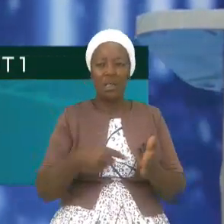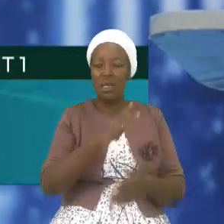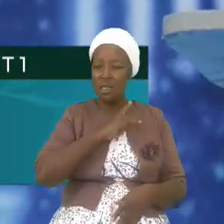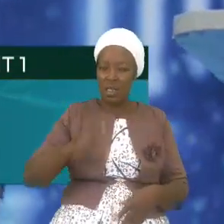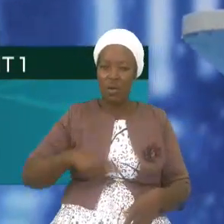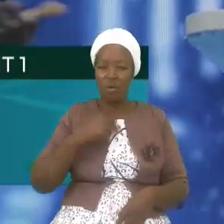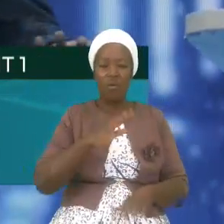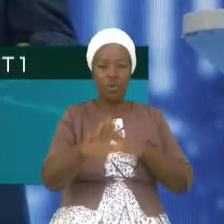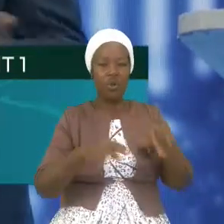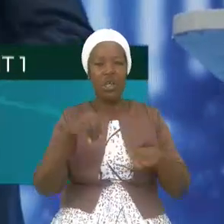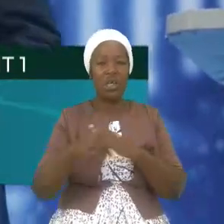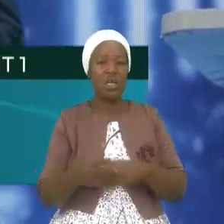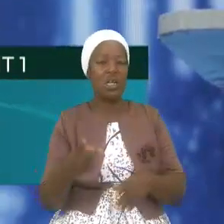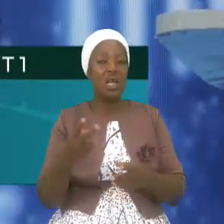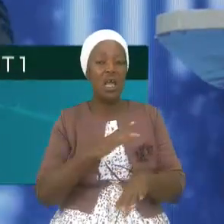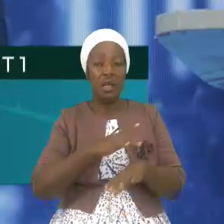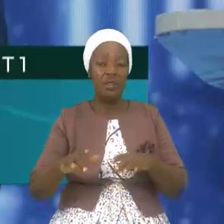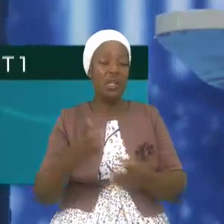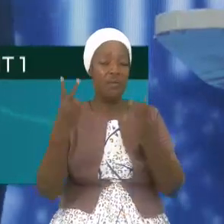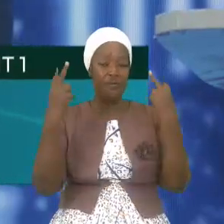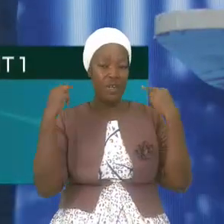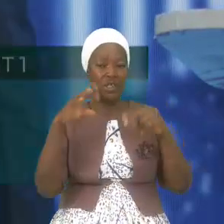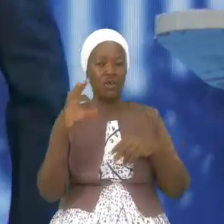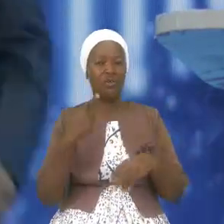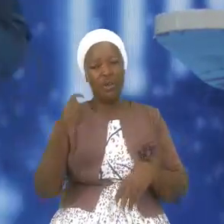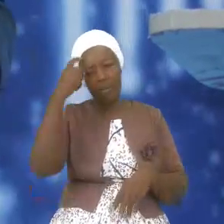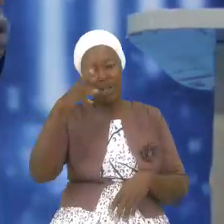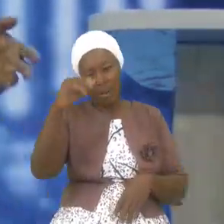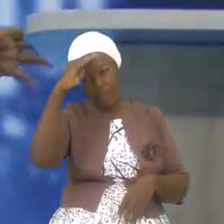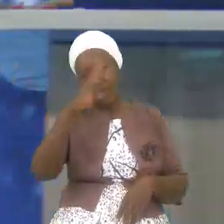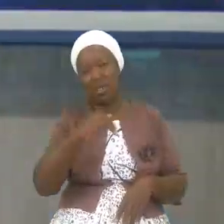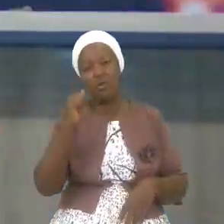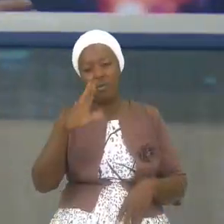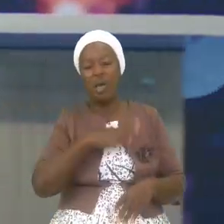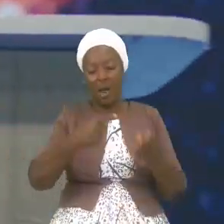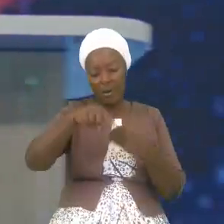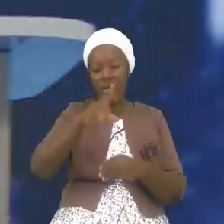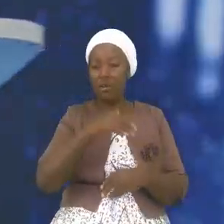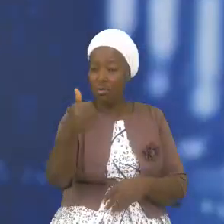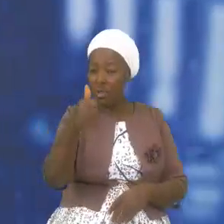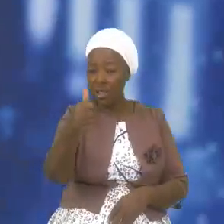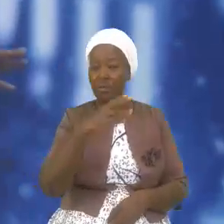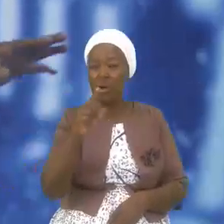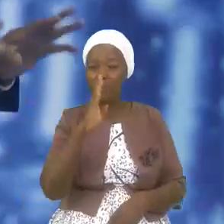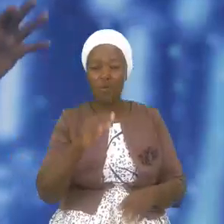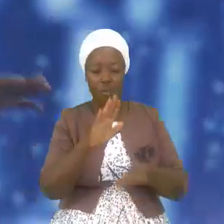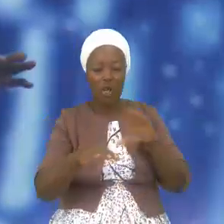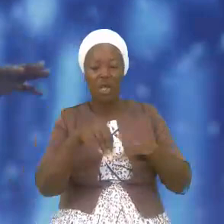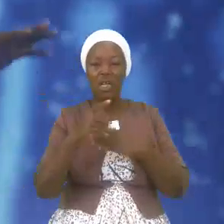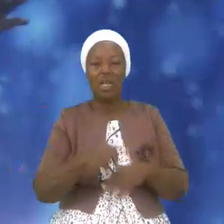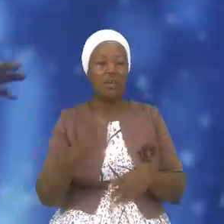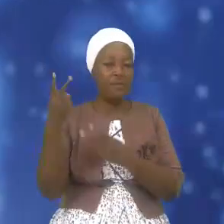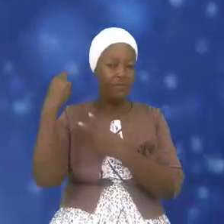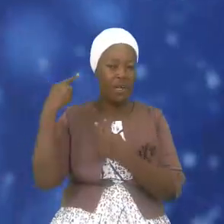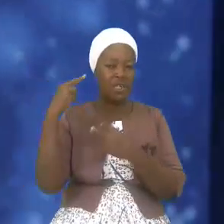and yourself, you have been walking in the vanity of your mind. And vanity of vanities, all